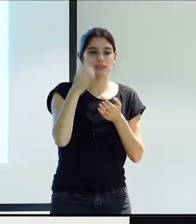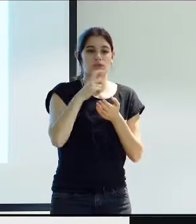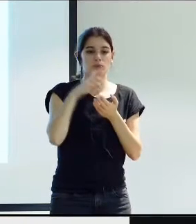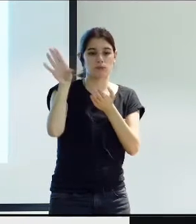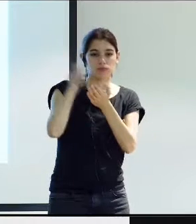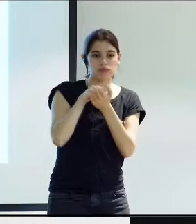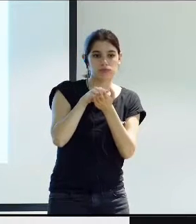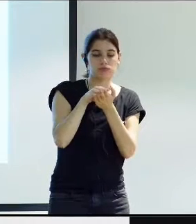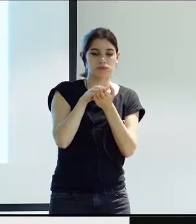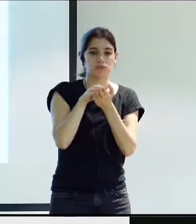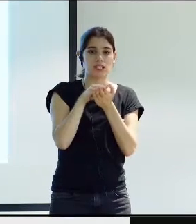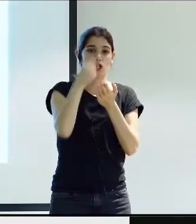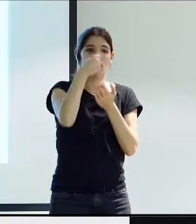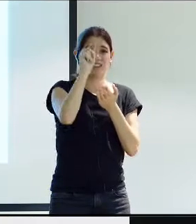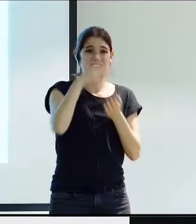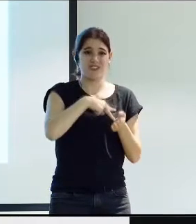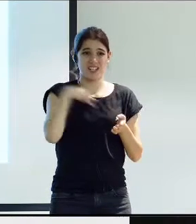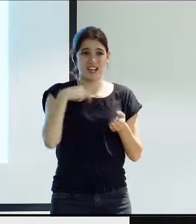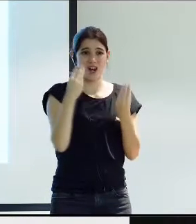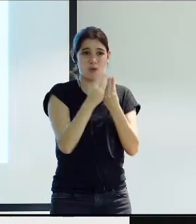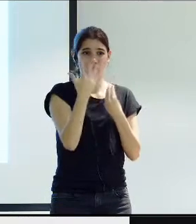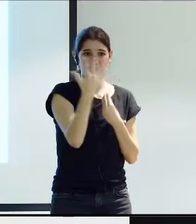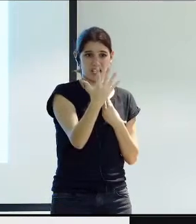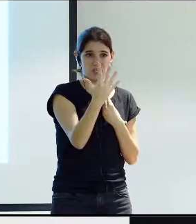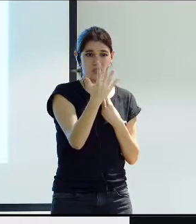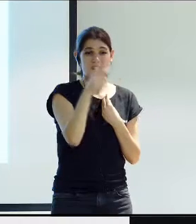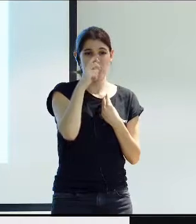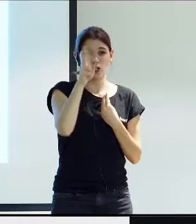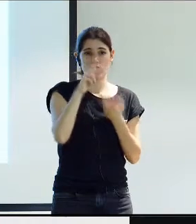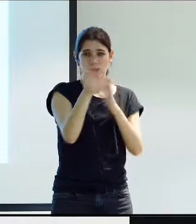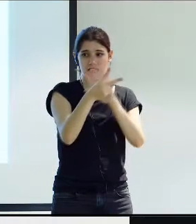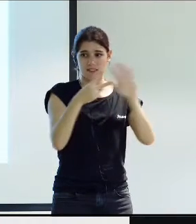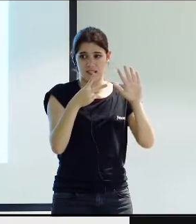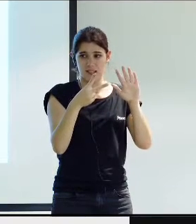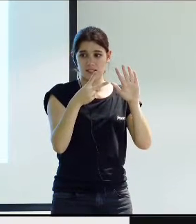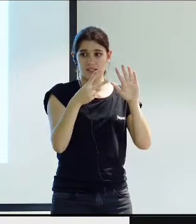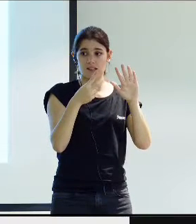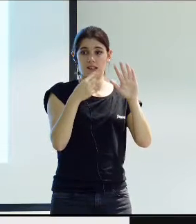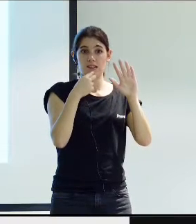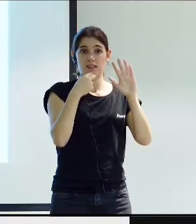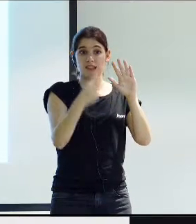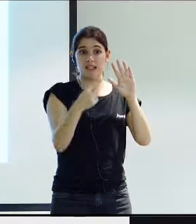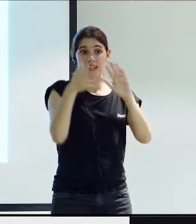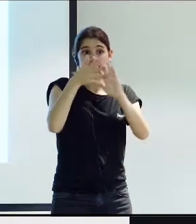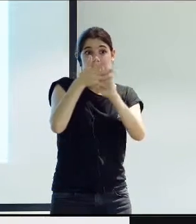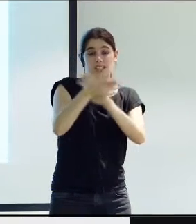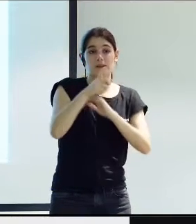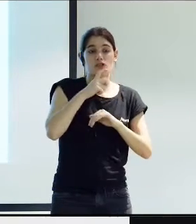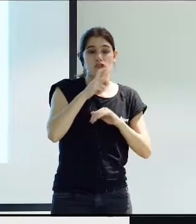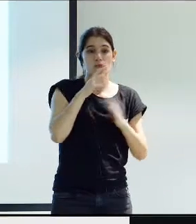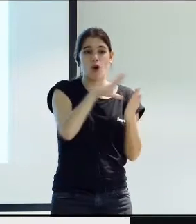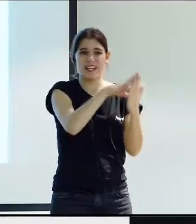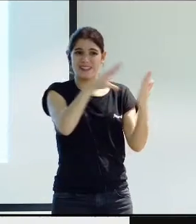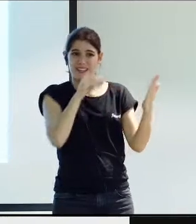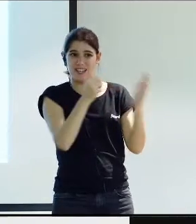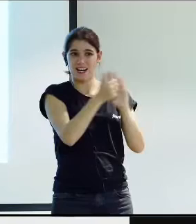2017, describing how to understand the Article 19, because Article 19